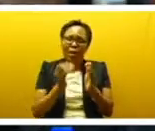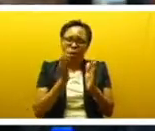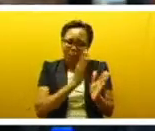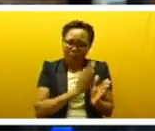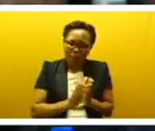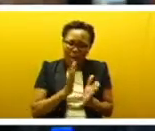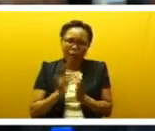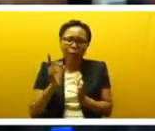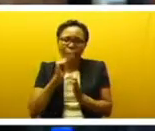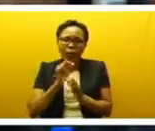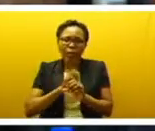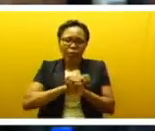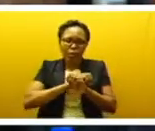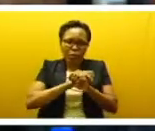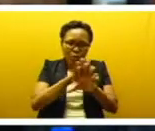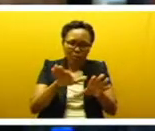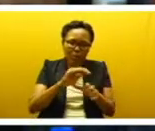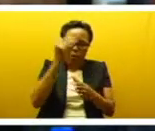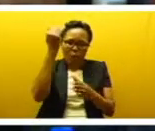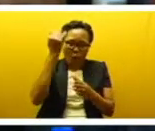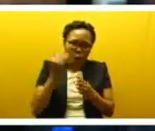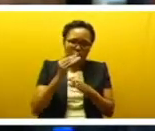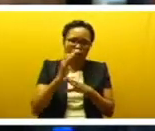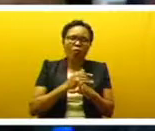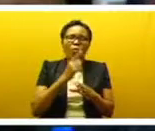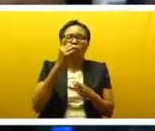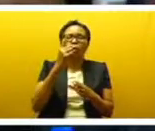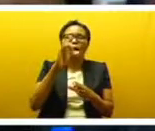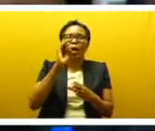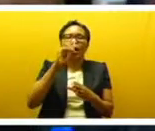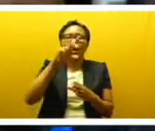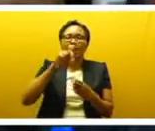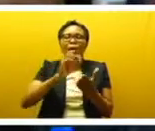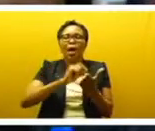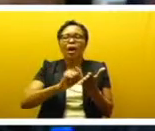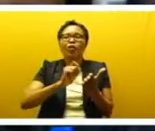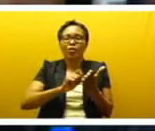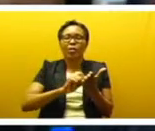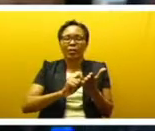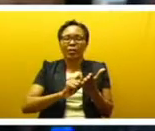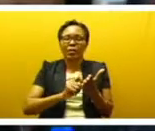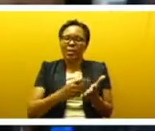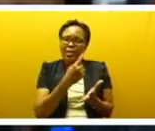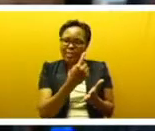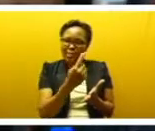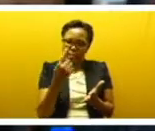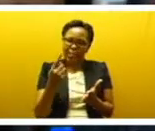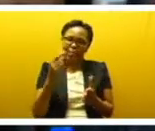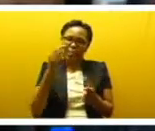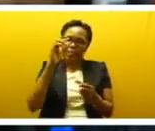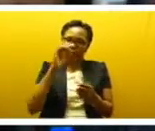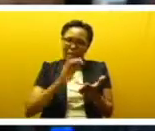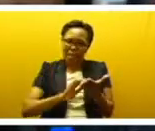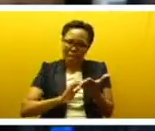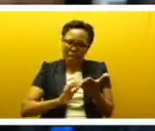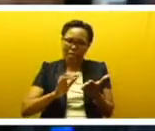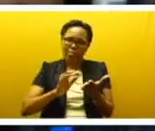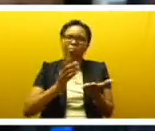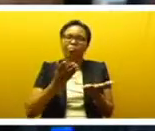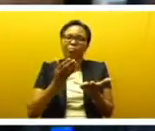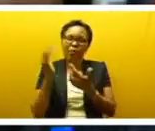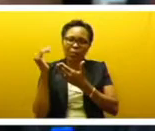transmitted all from one IP address. Every KIMS kit was required to have its